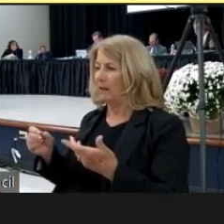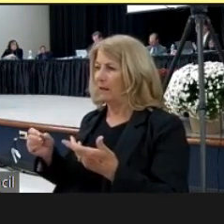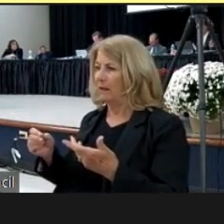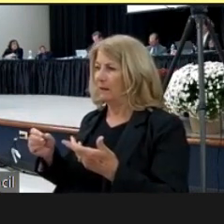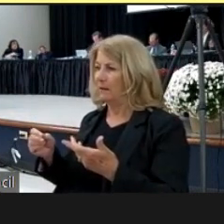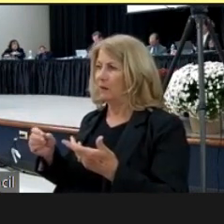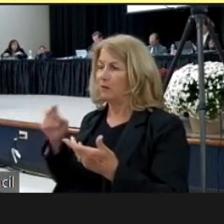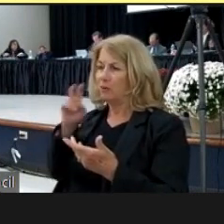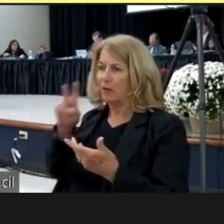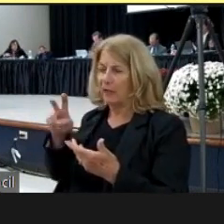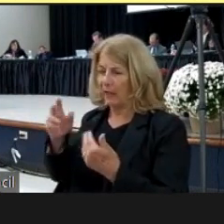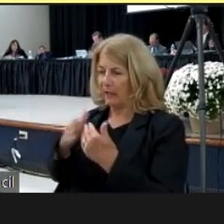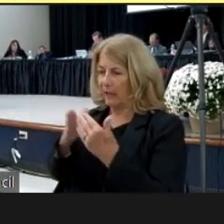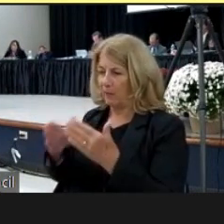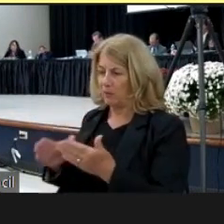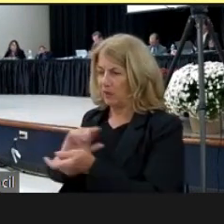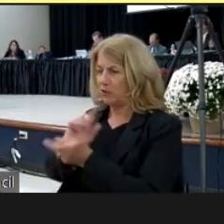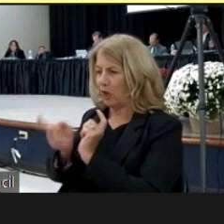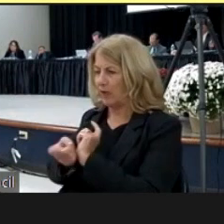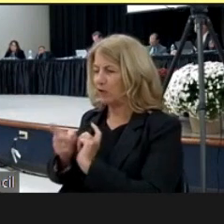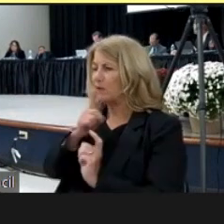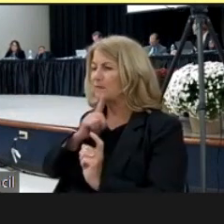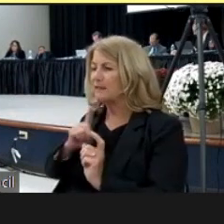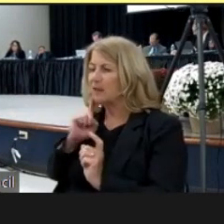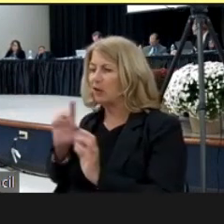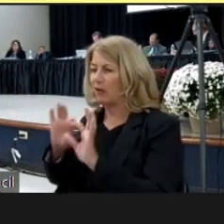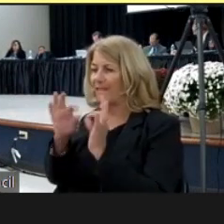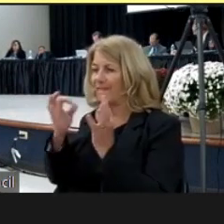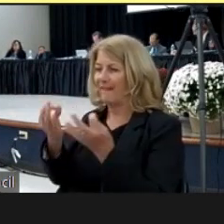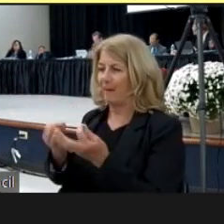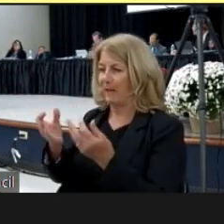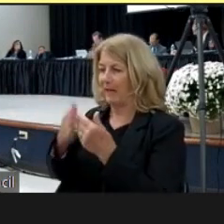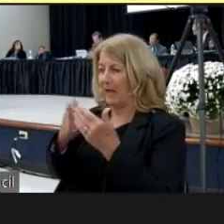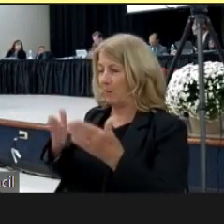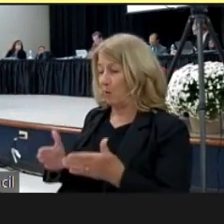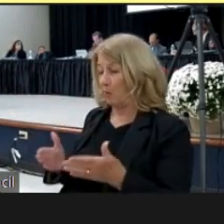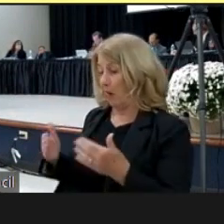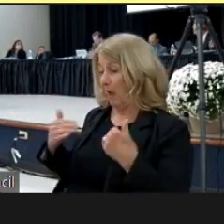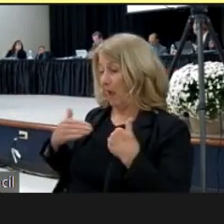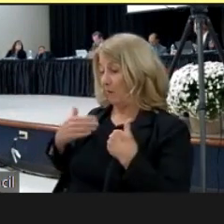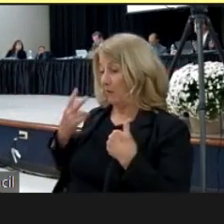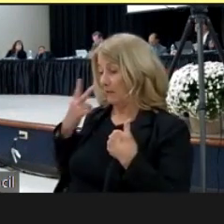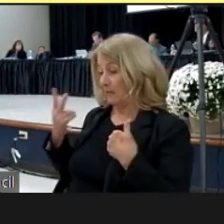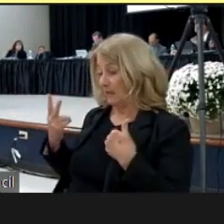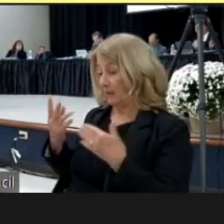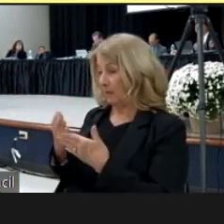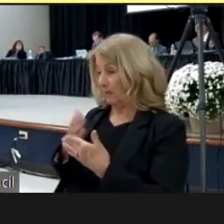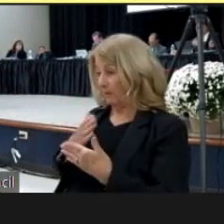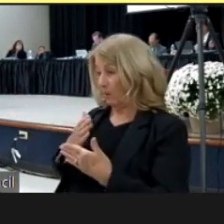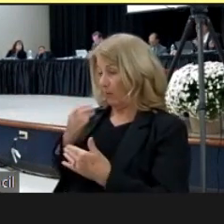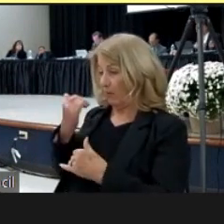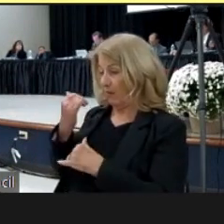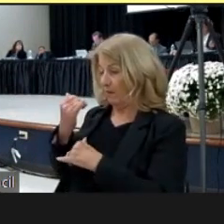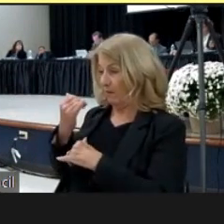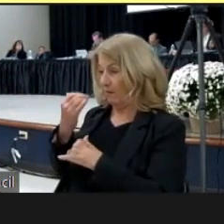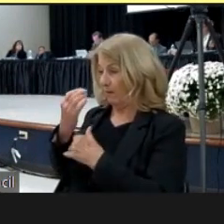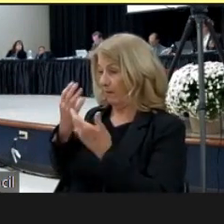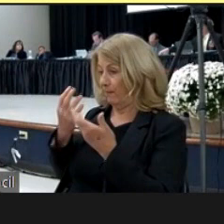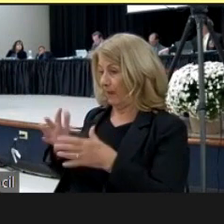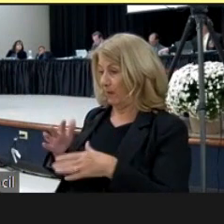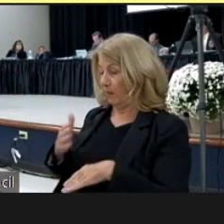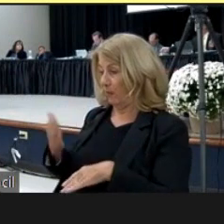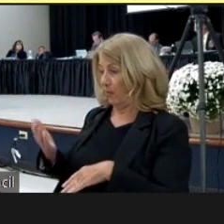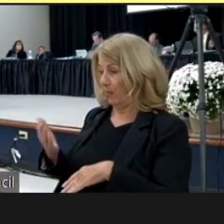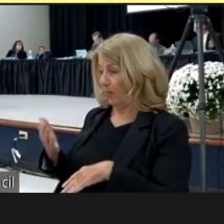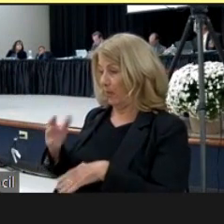in the nature of single family neighborhoods. Have we seen, I guess before we get the final thing next